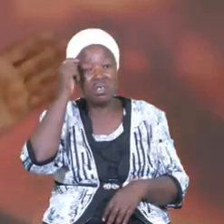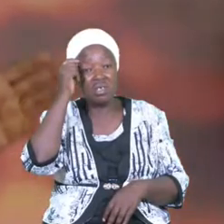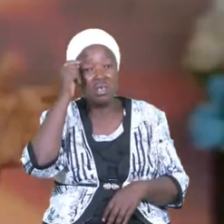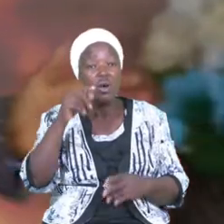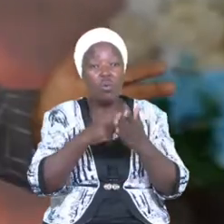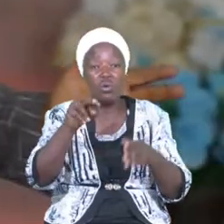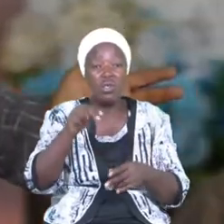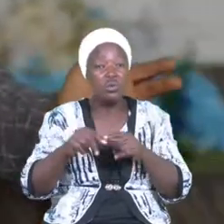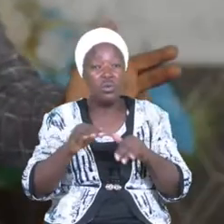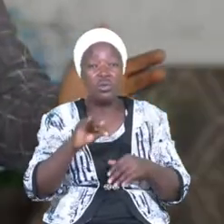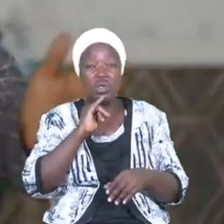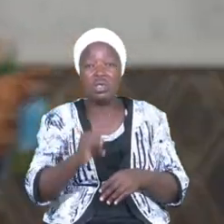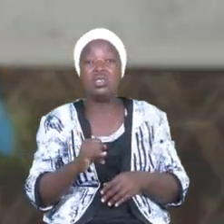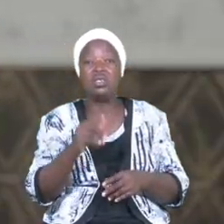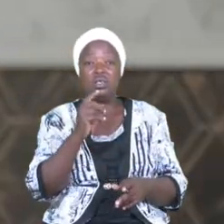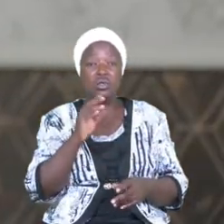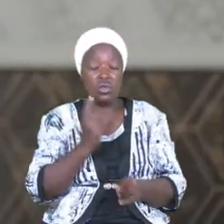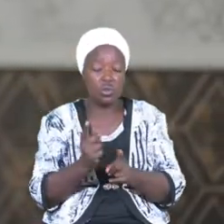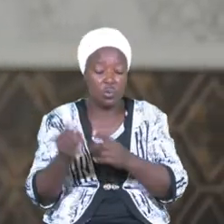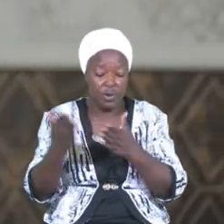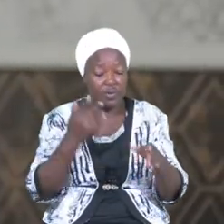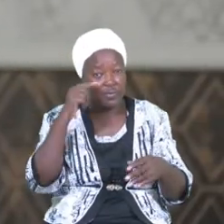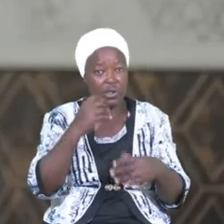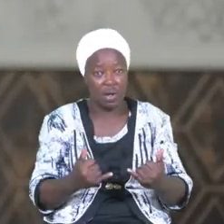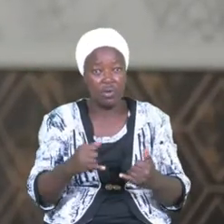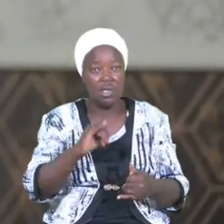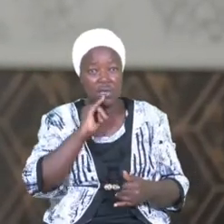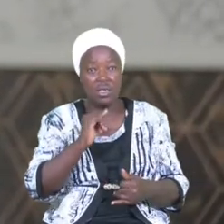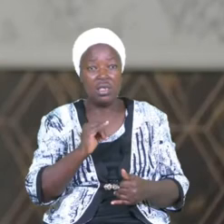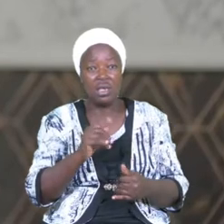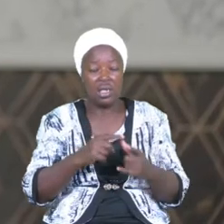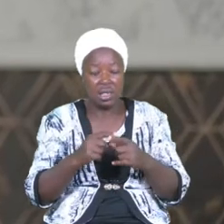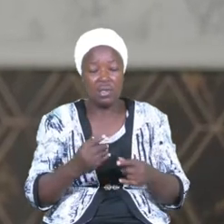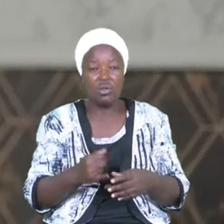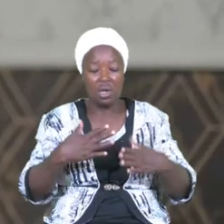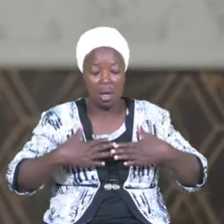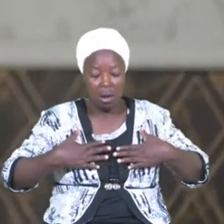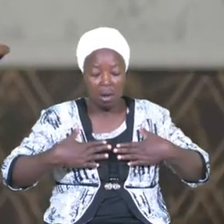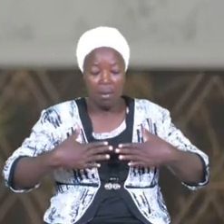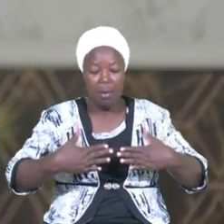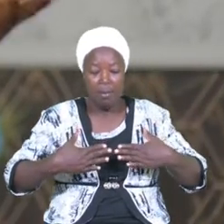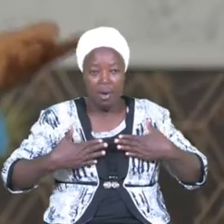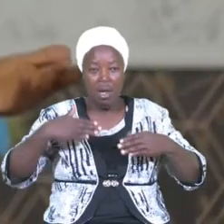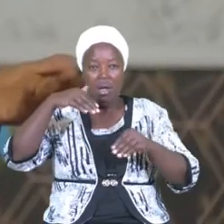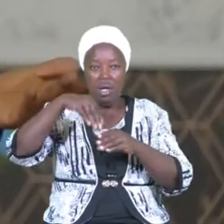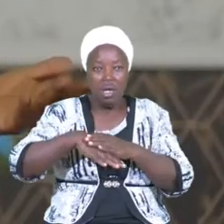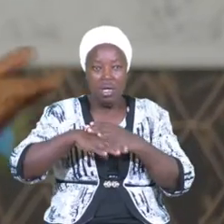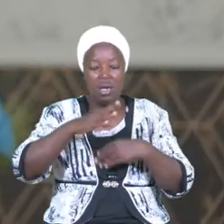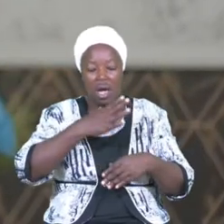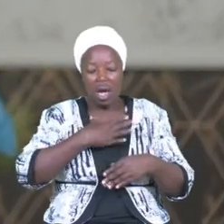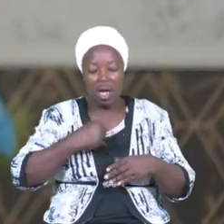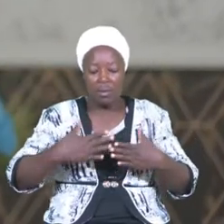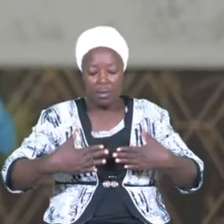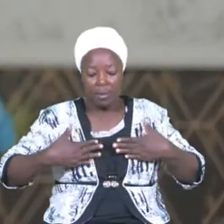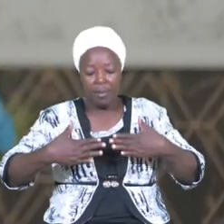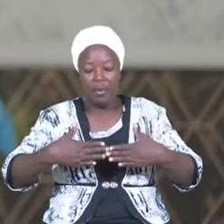moment. In, out, inhale, exhale, just a moment at a